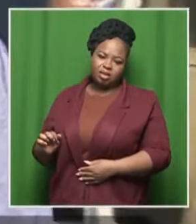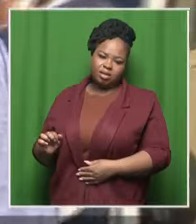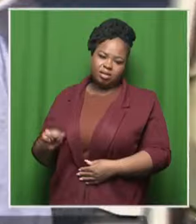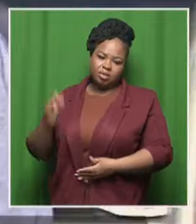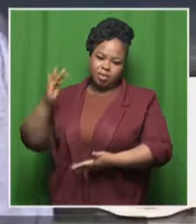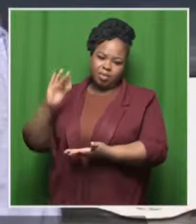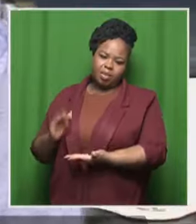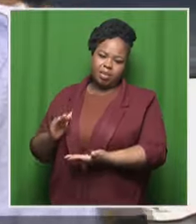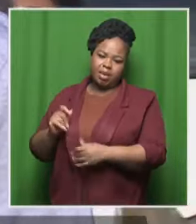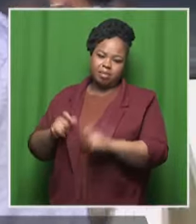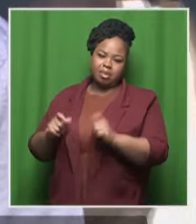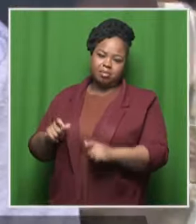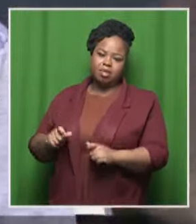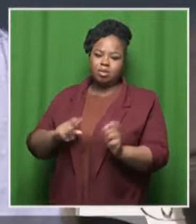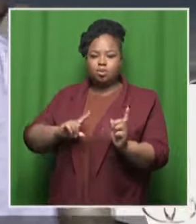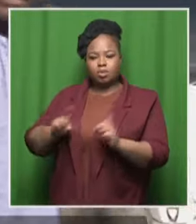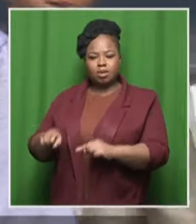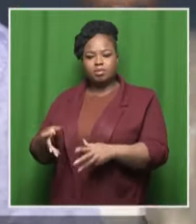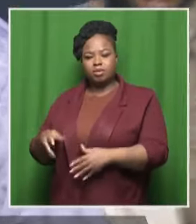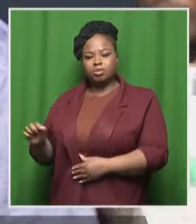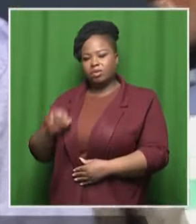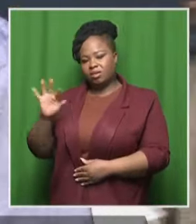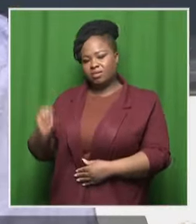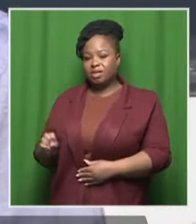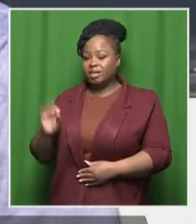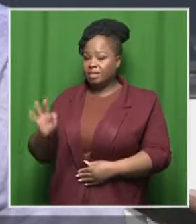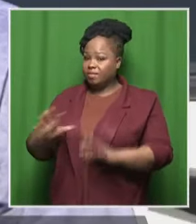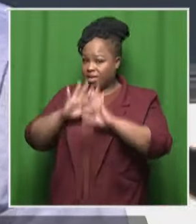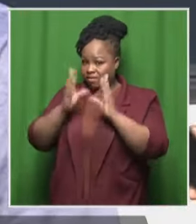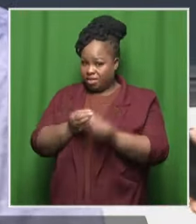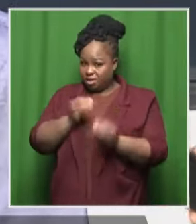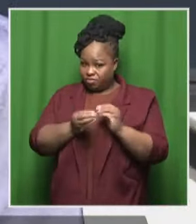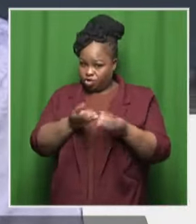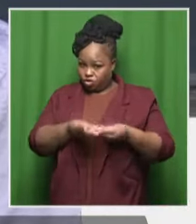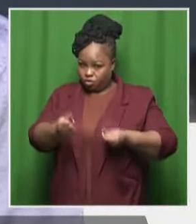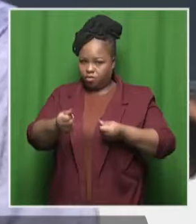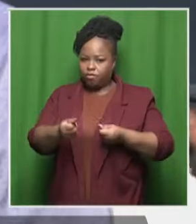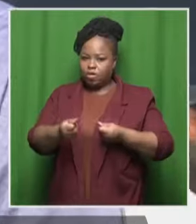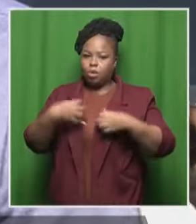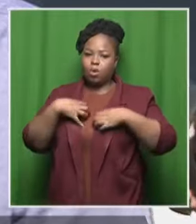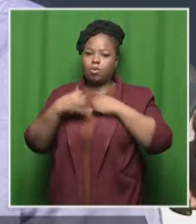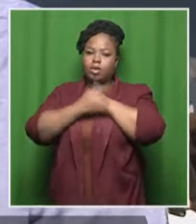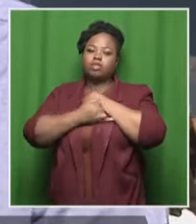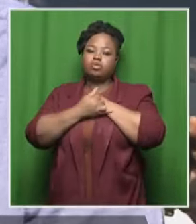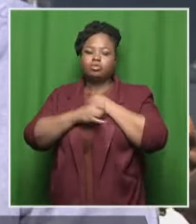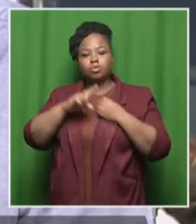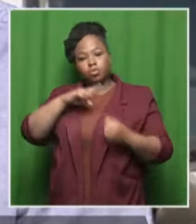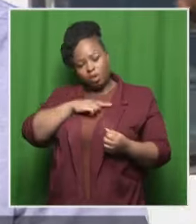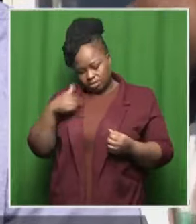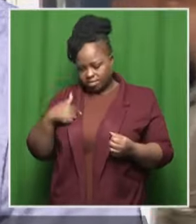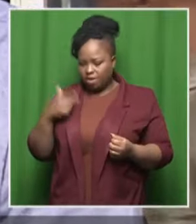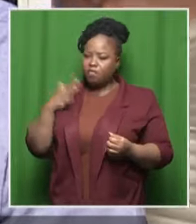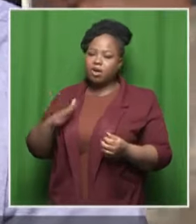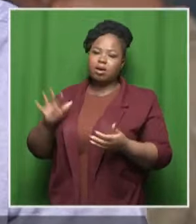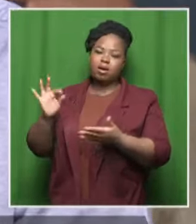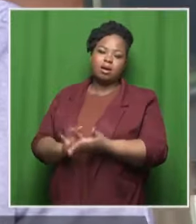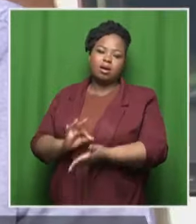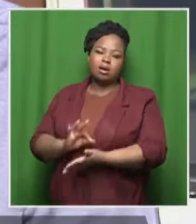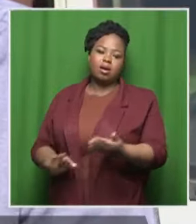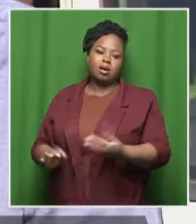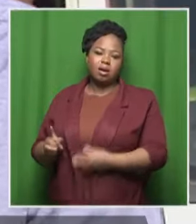the number of people that are coming here in South Africa if the things are changing in our country. That is why we are here to